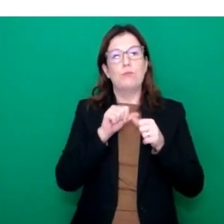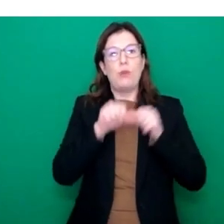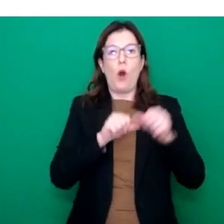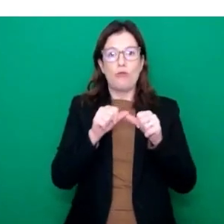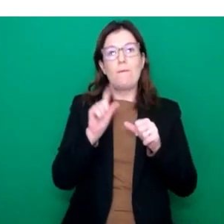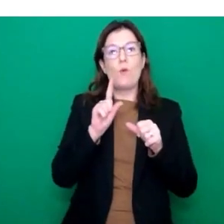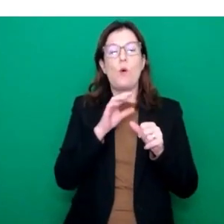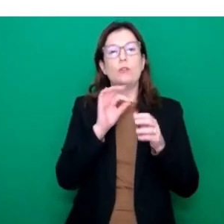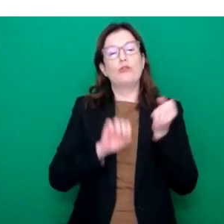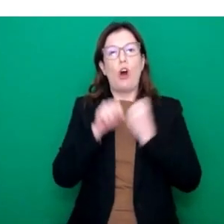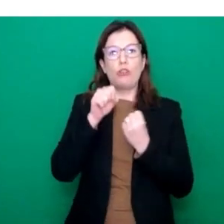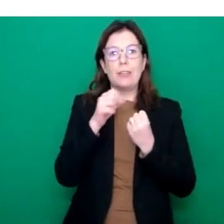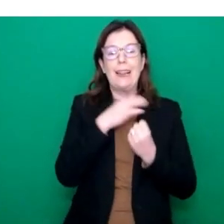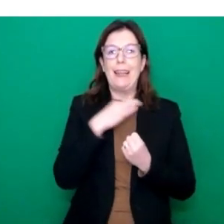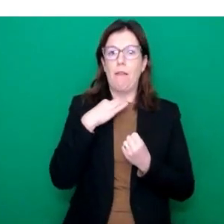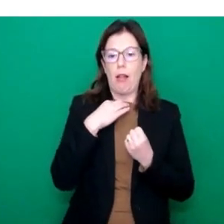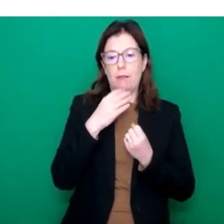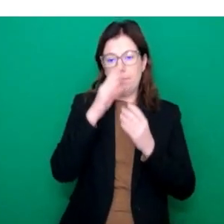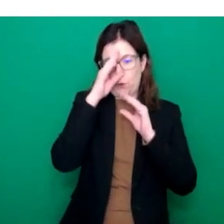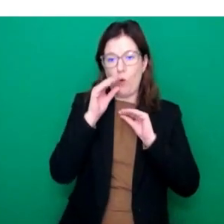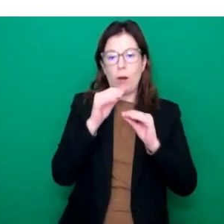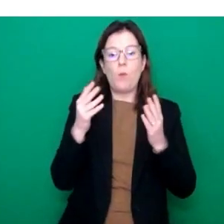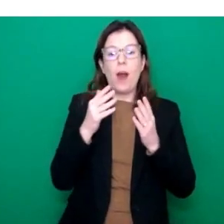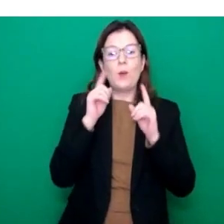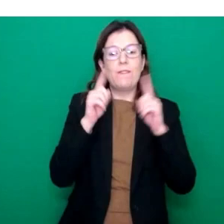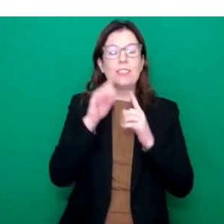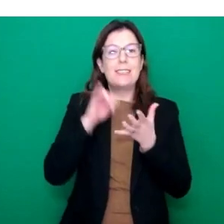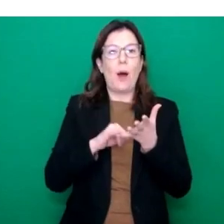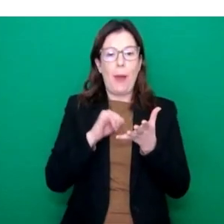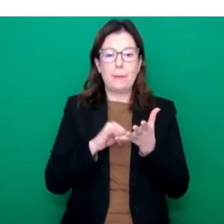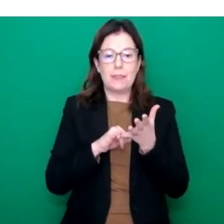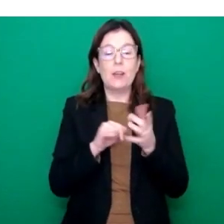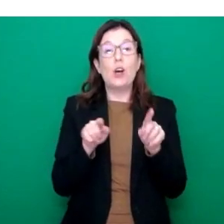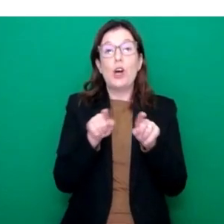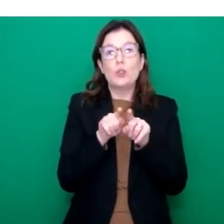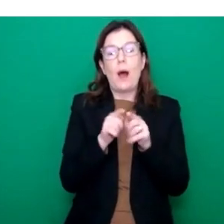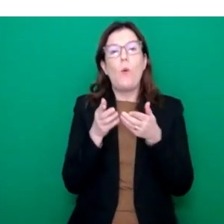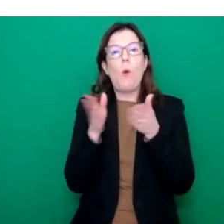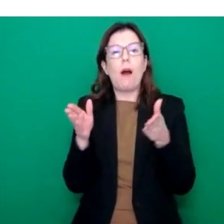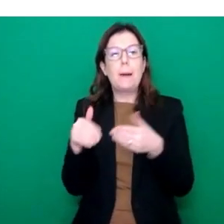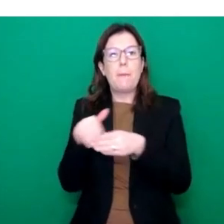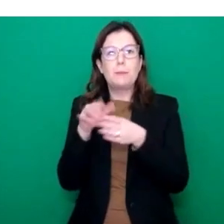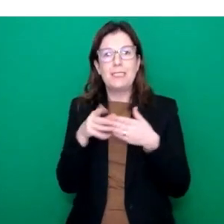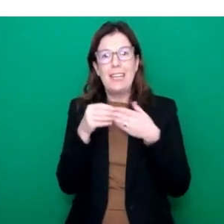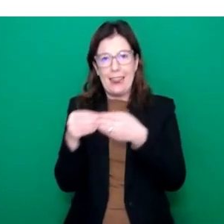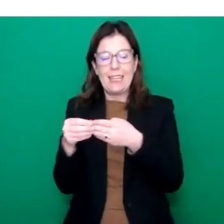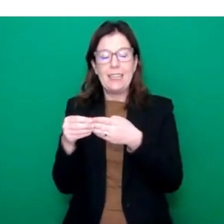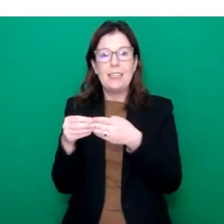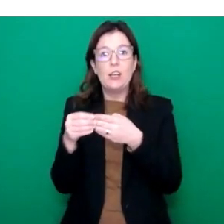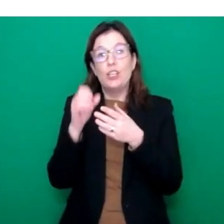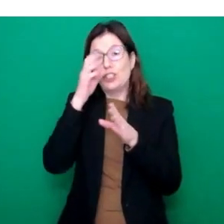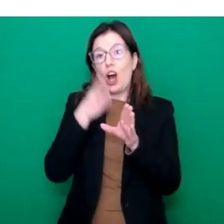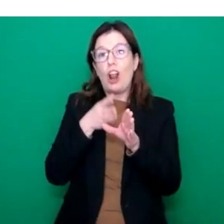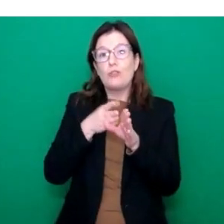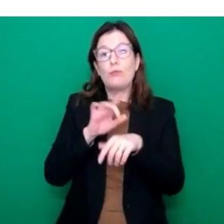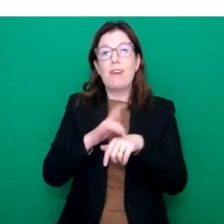Clinical Psychology Programme at the University of Southampton, and I'm also the Widening Participation Lead for the Psychological